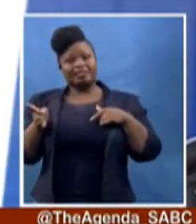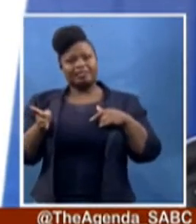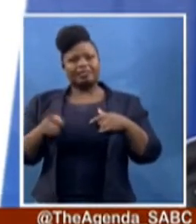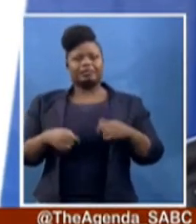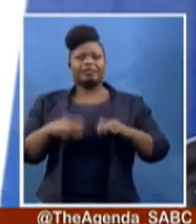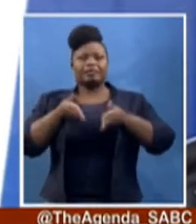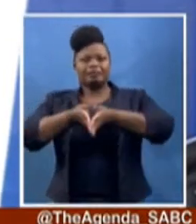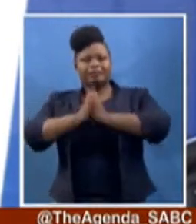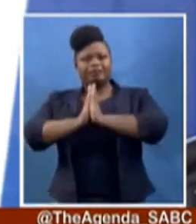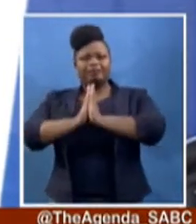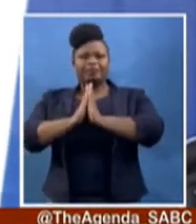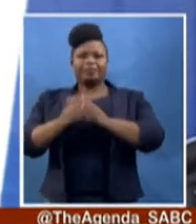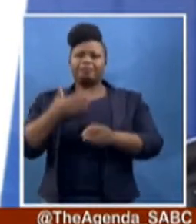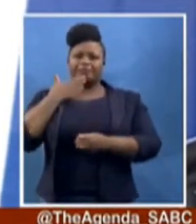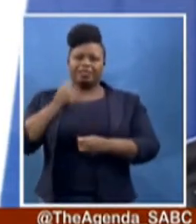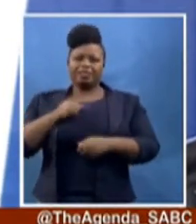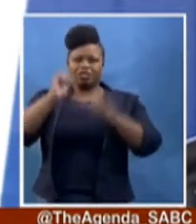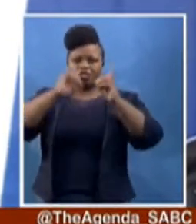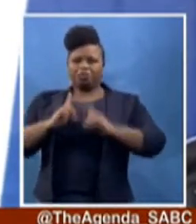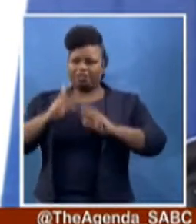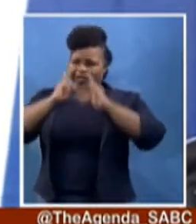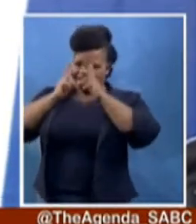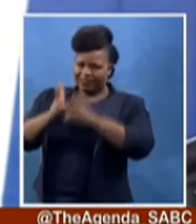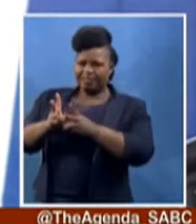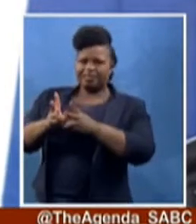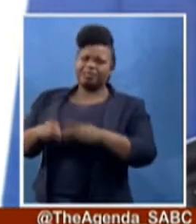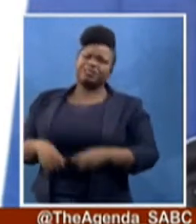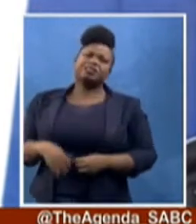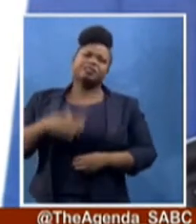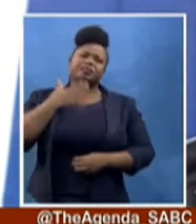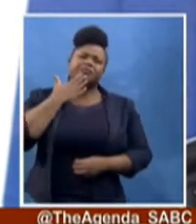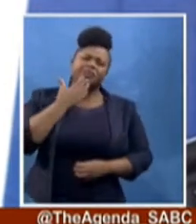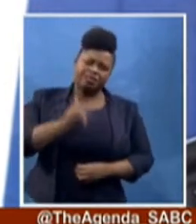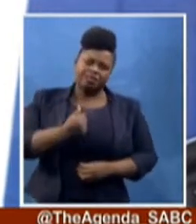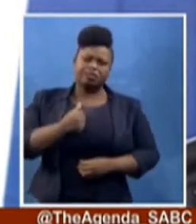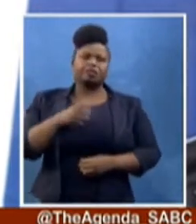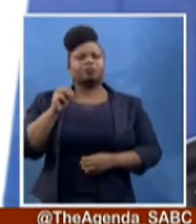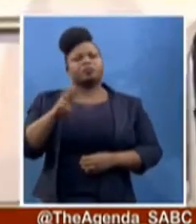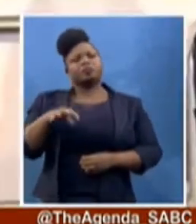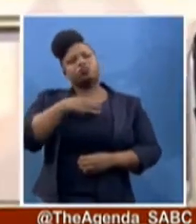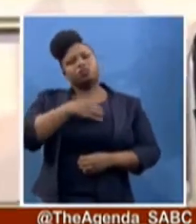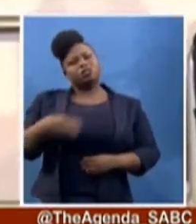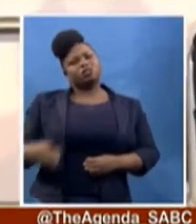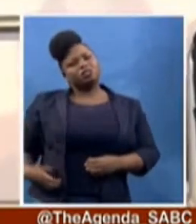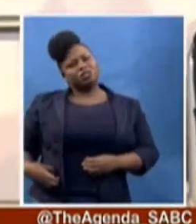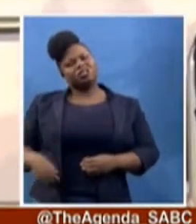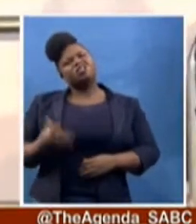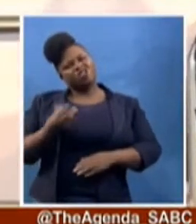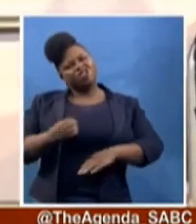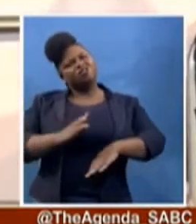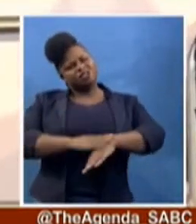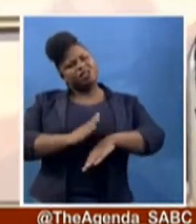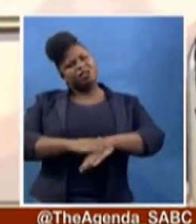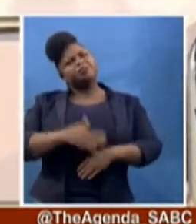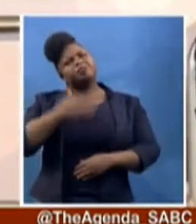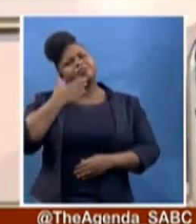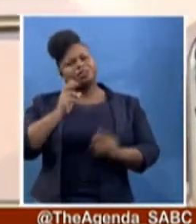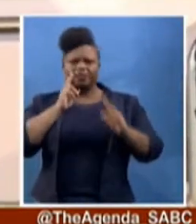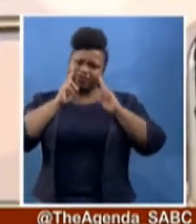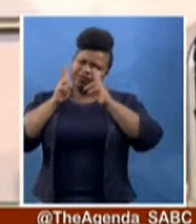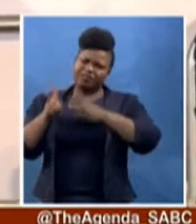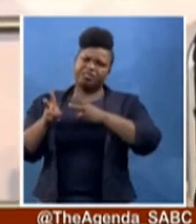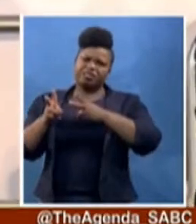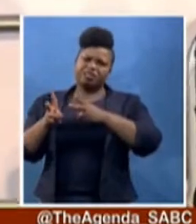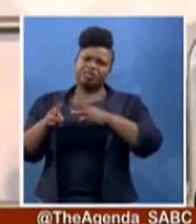the President. Please, President, ha o na le nako, just visit Wynberg. O